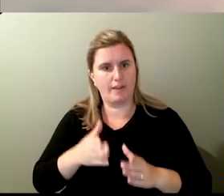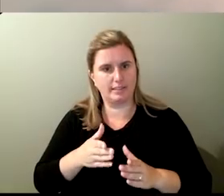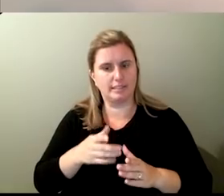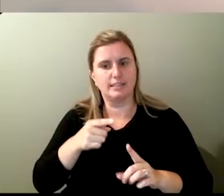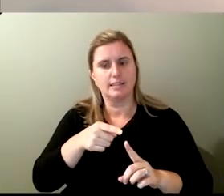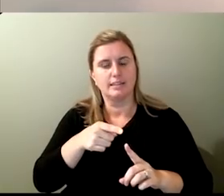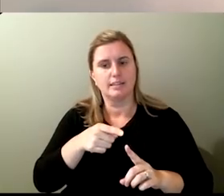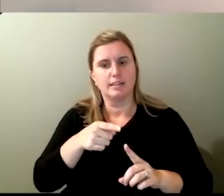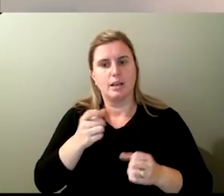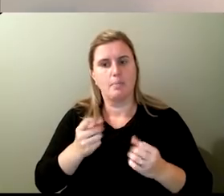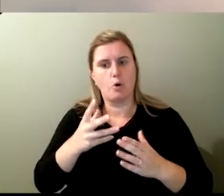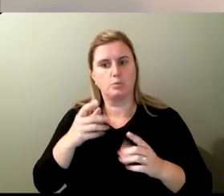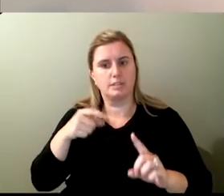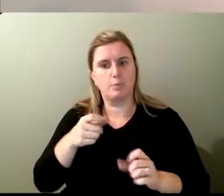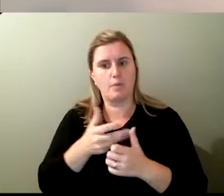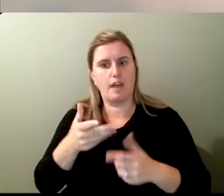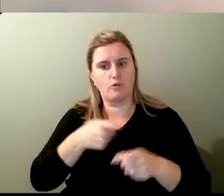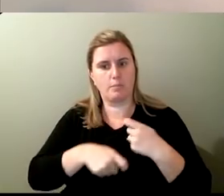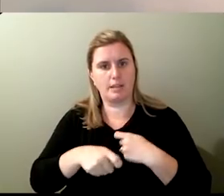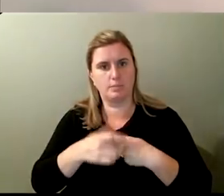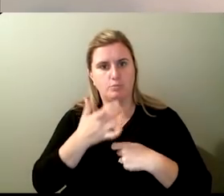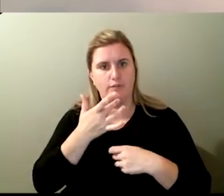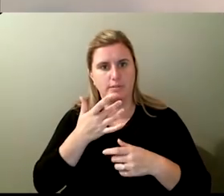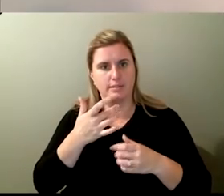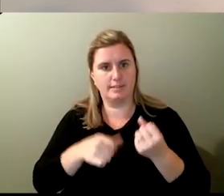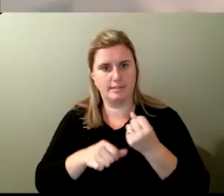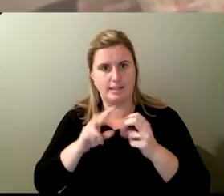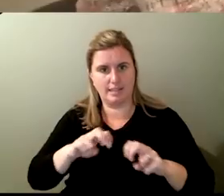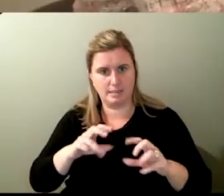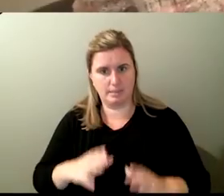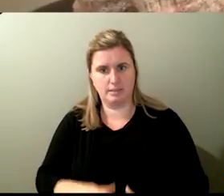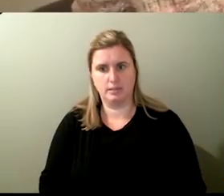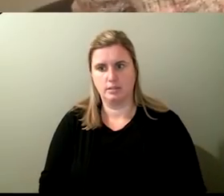multiple stimuli without replacement preference assessment.